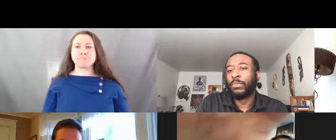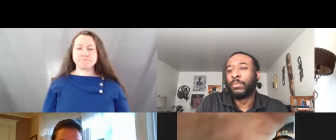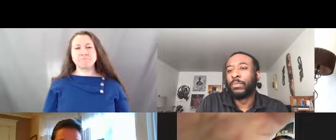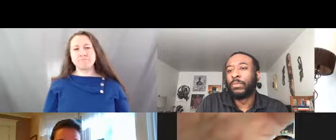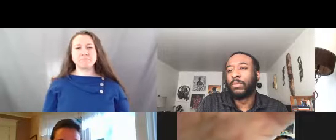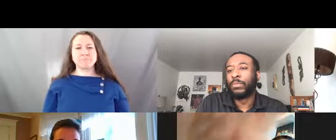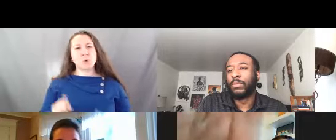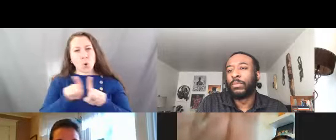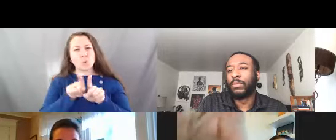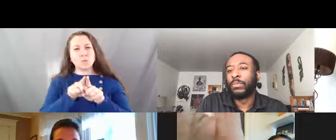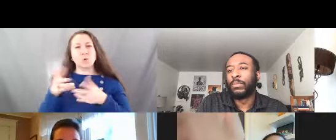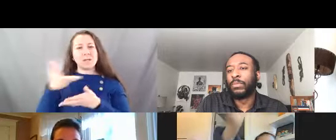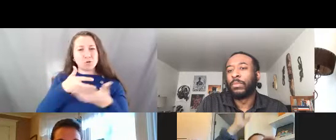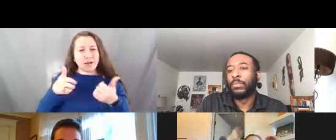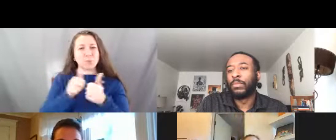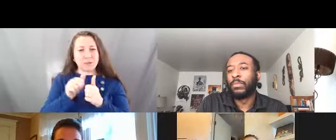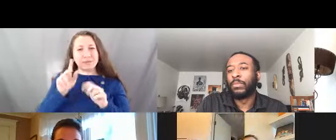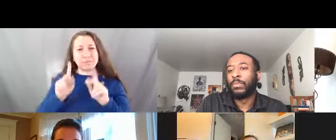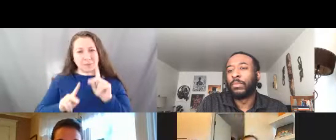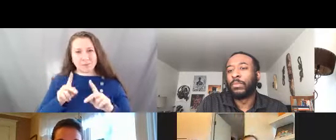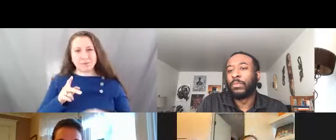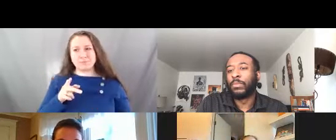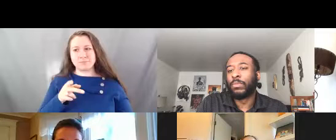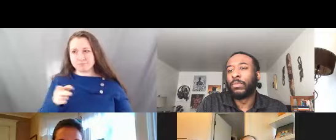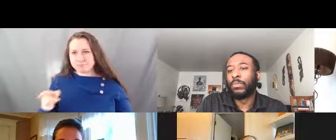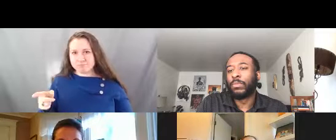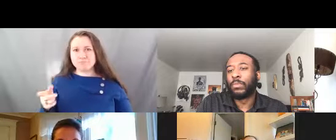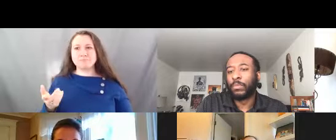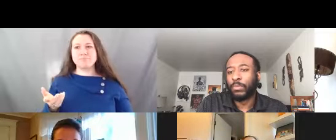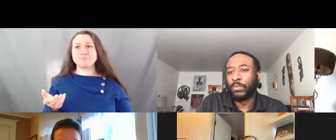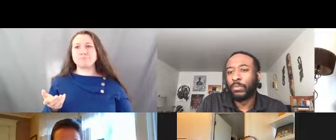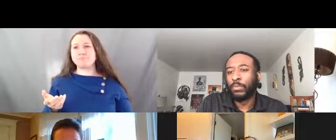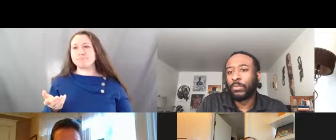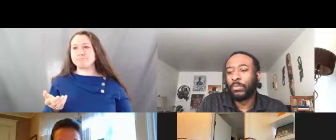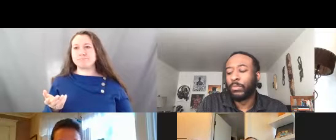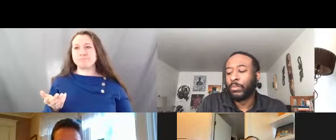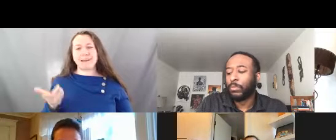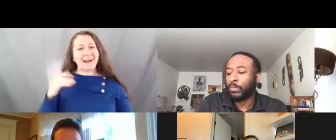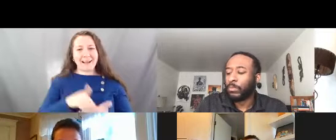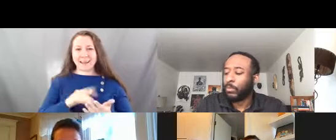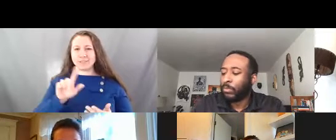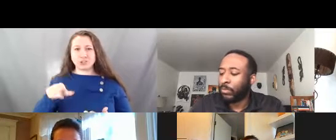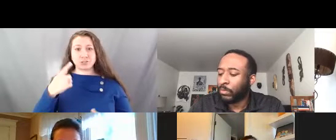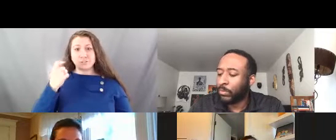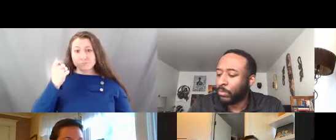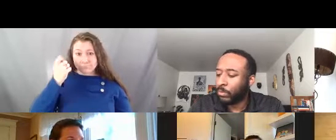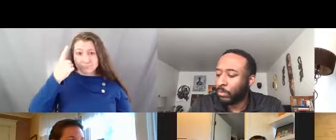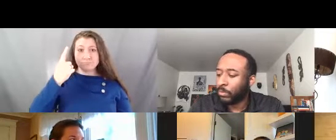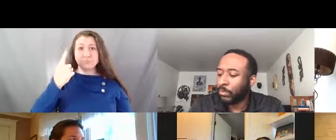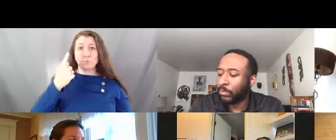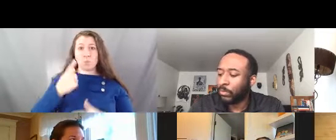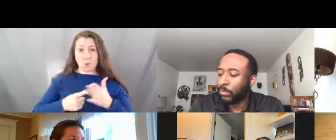do with interacting with them, uh, and being able to just basically comprehend what they are about and stuff like